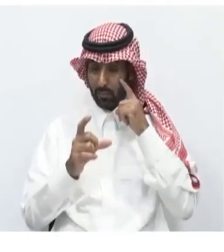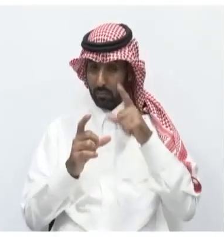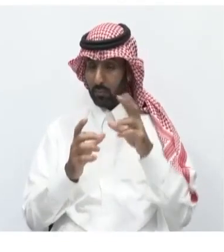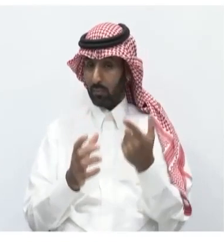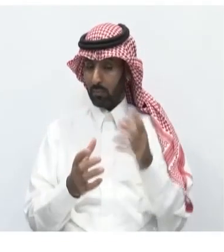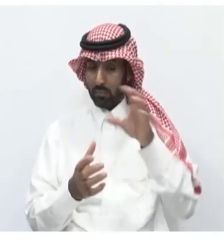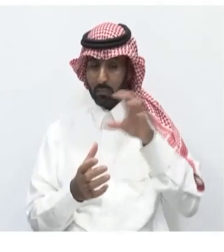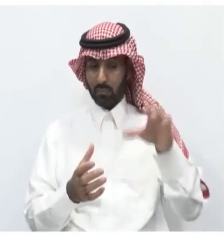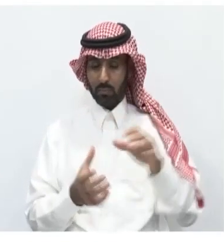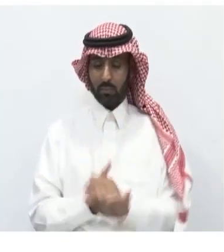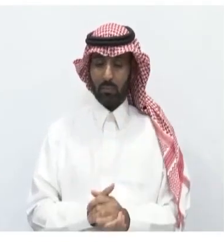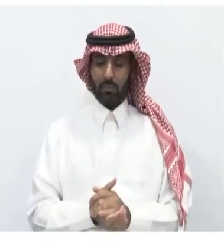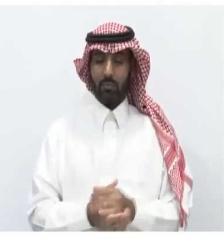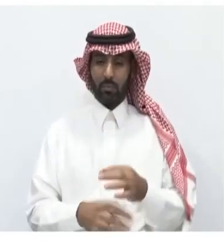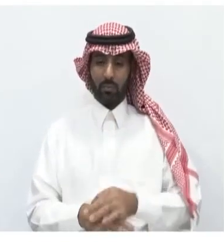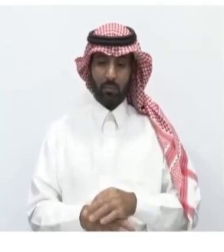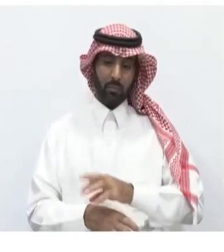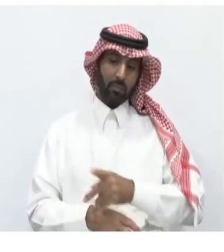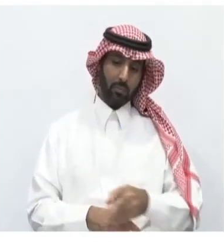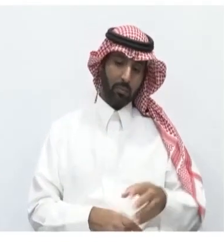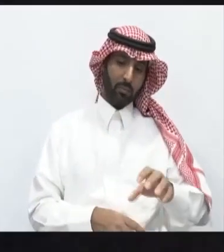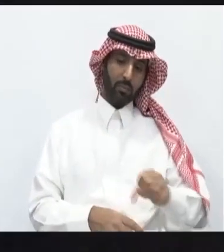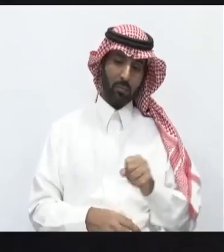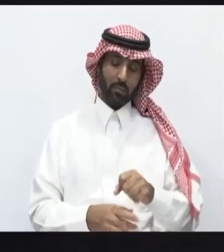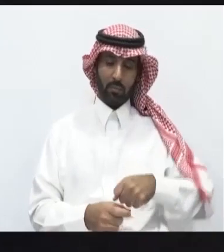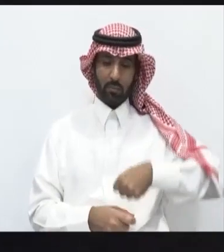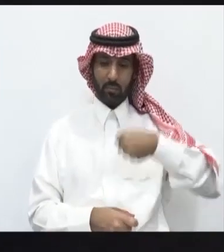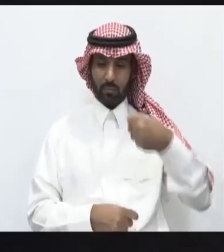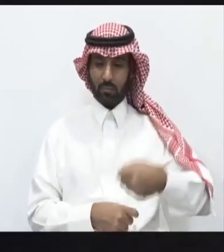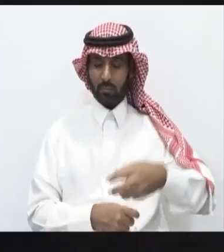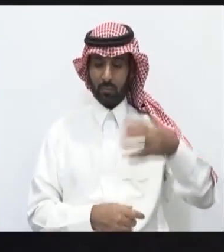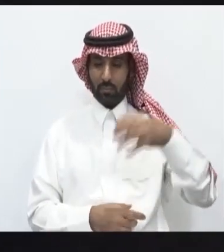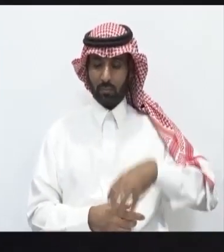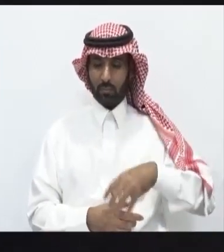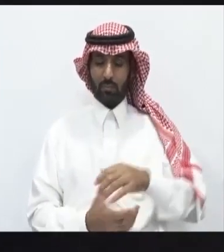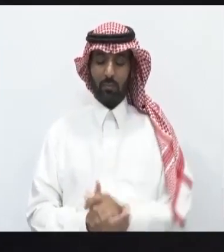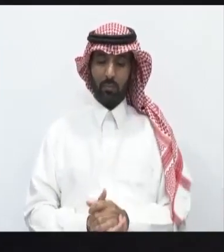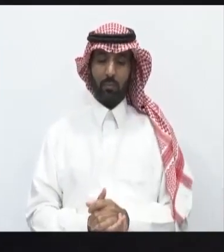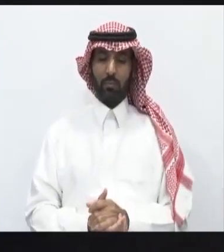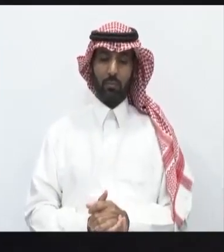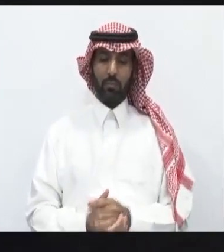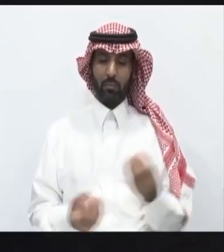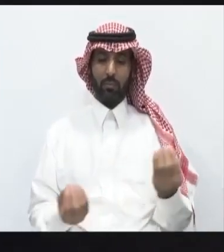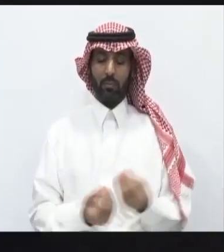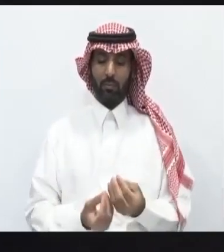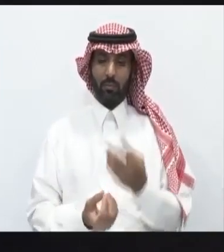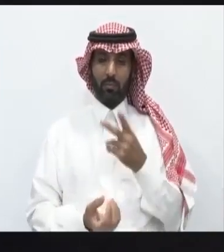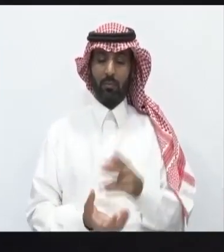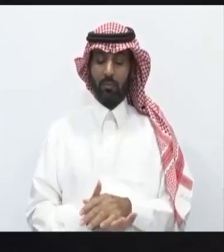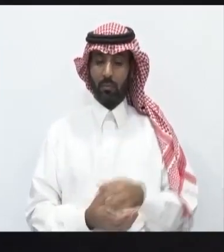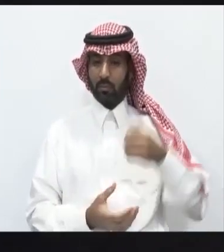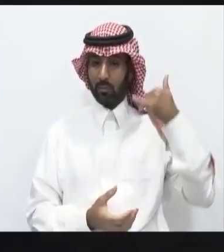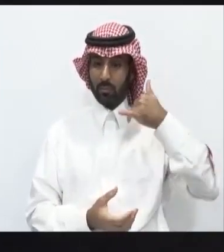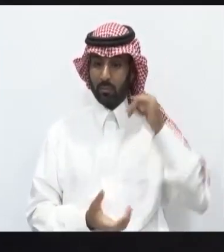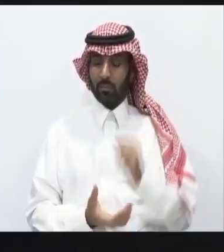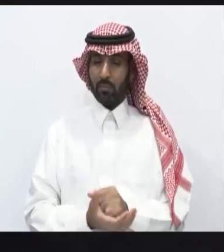pictures here. Of course, people are different when they go backpacking to what they take with them. Do you take your cell phone? Do